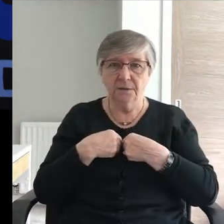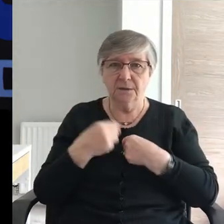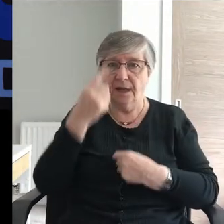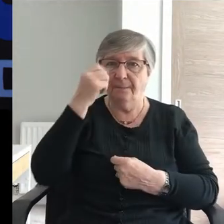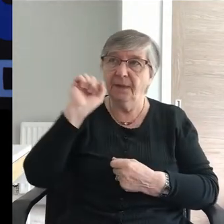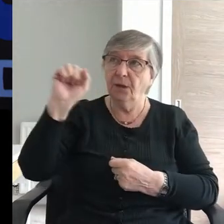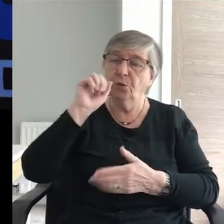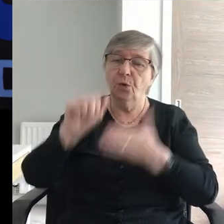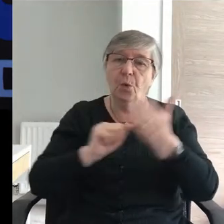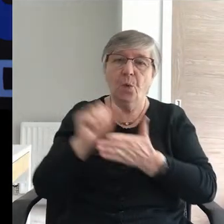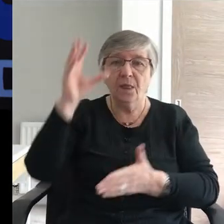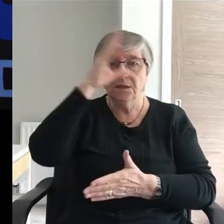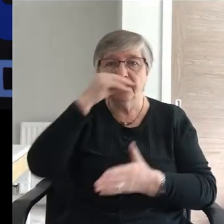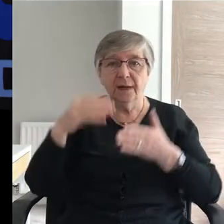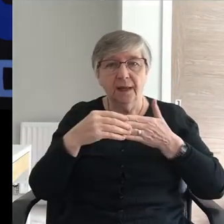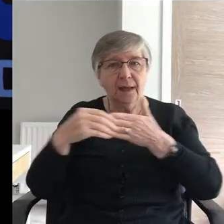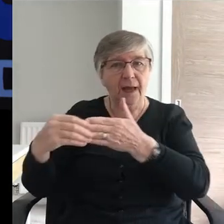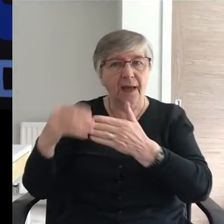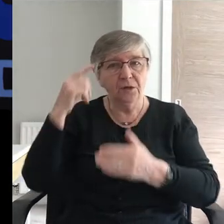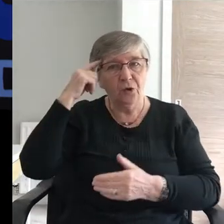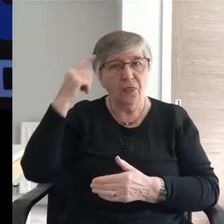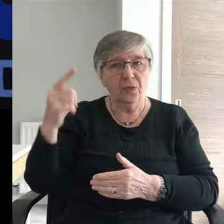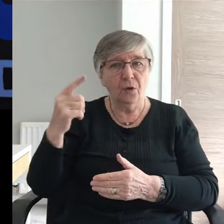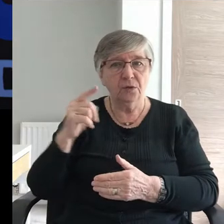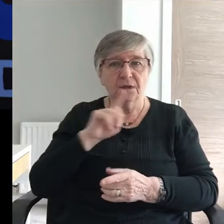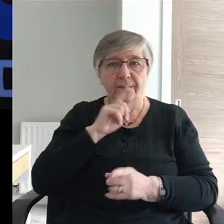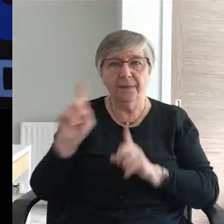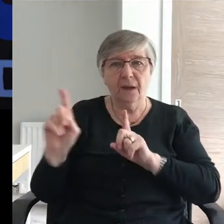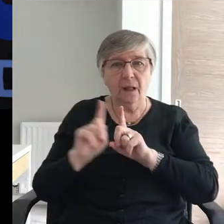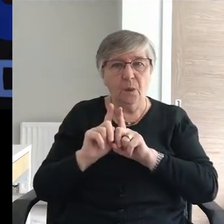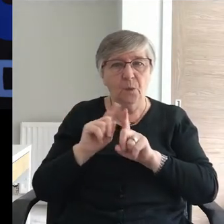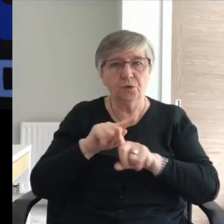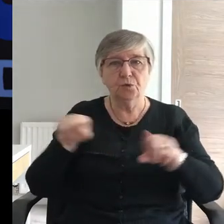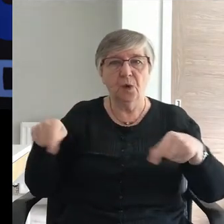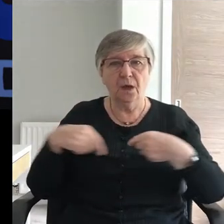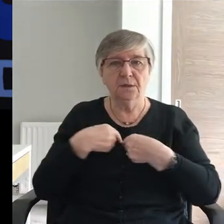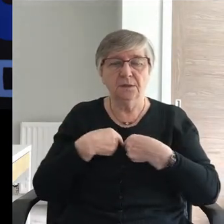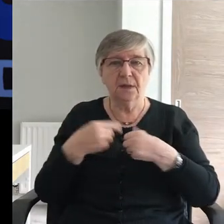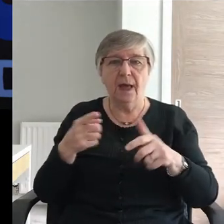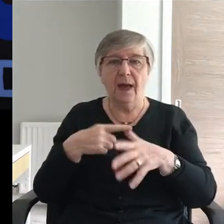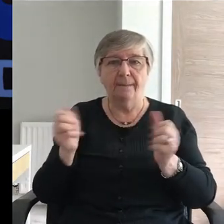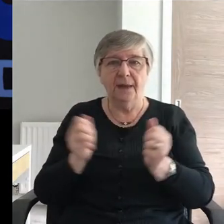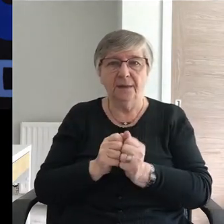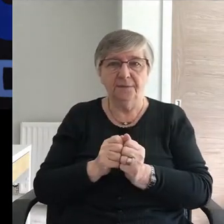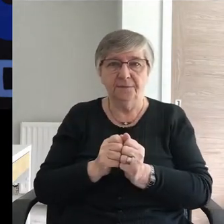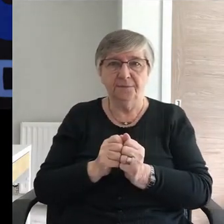Holy Spirit guide our thoughts and be close to us. Amen.